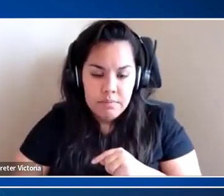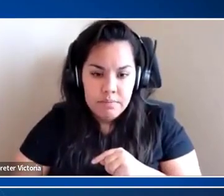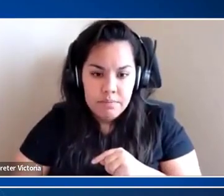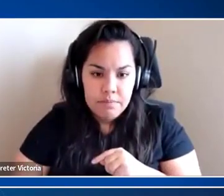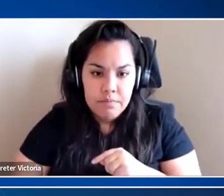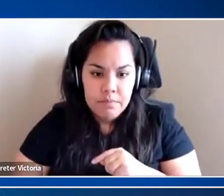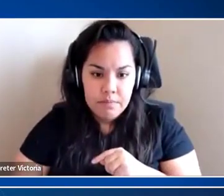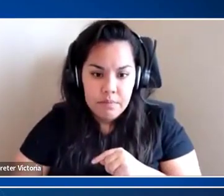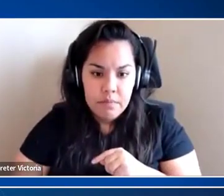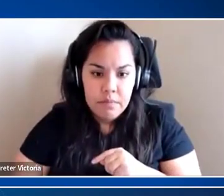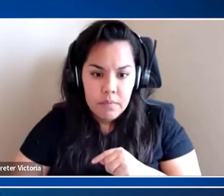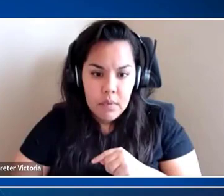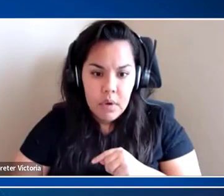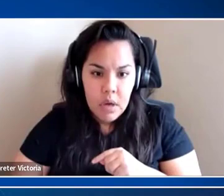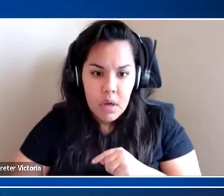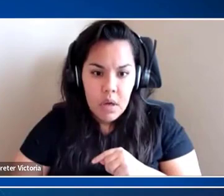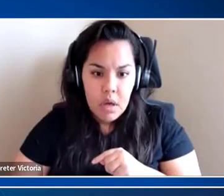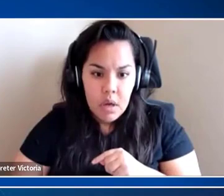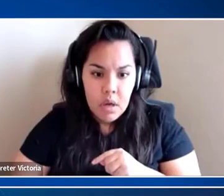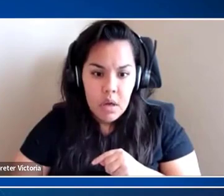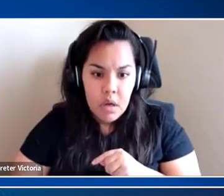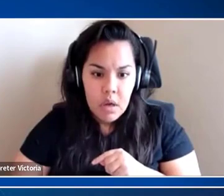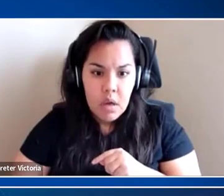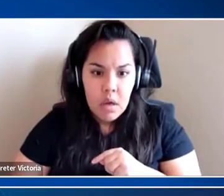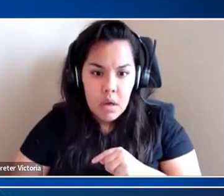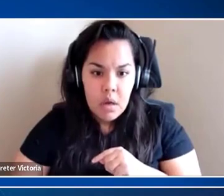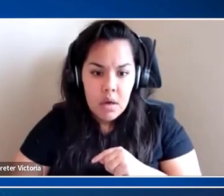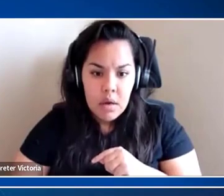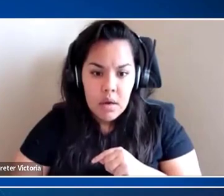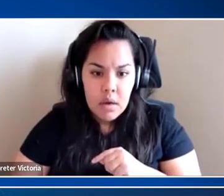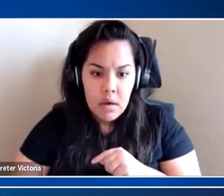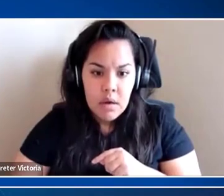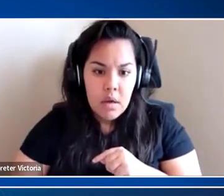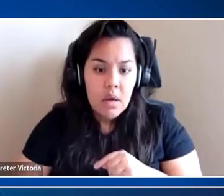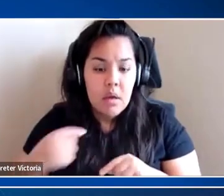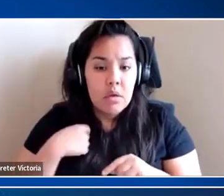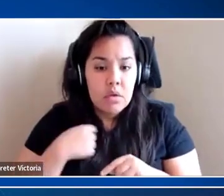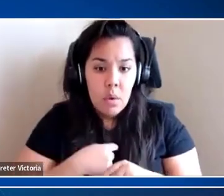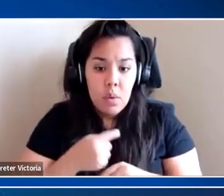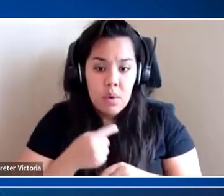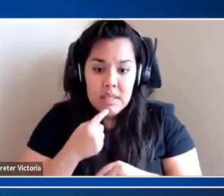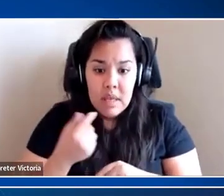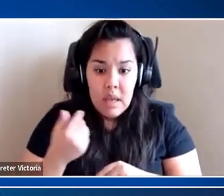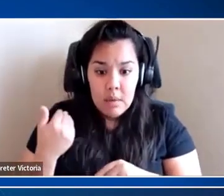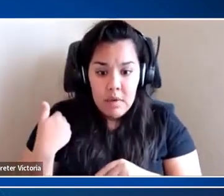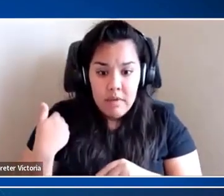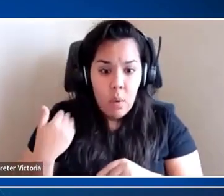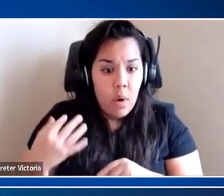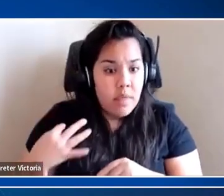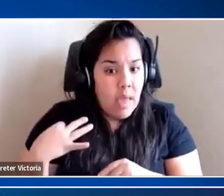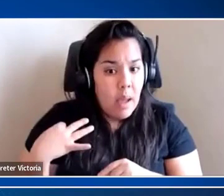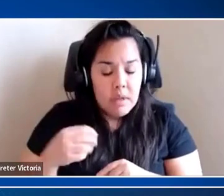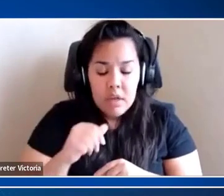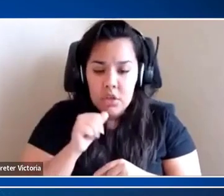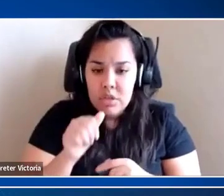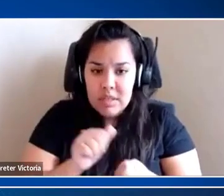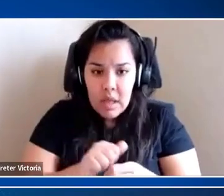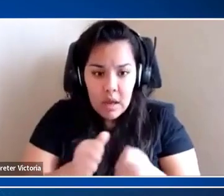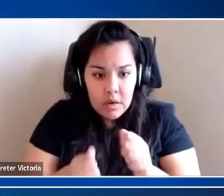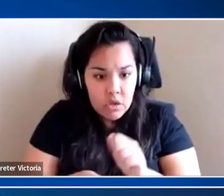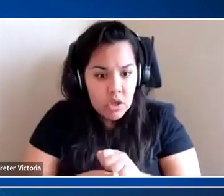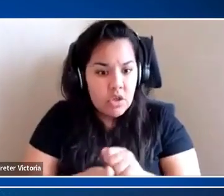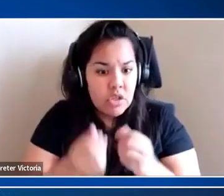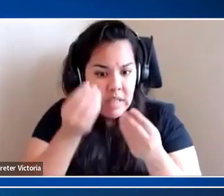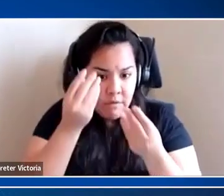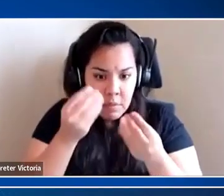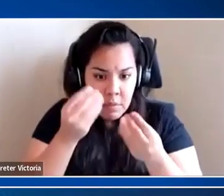So as we've said before, the application won't change. It's still the same information. If you're proposing this research, you should have, information